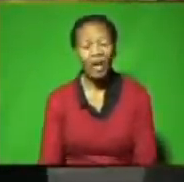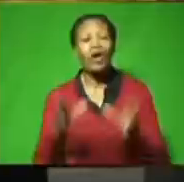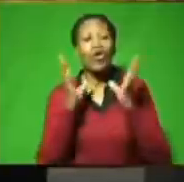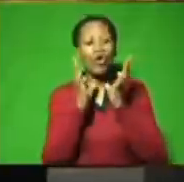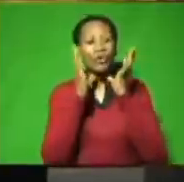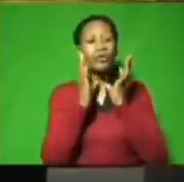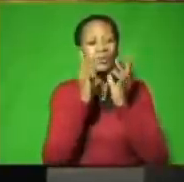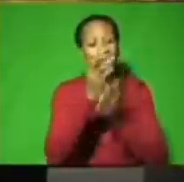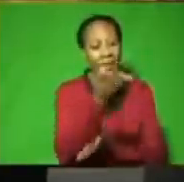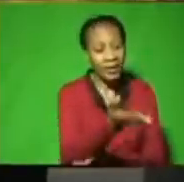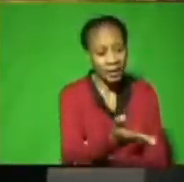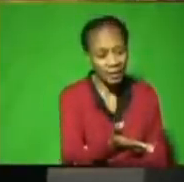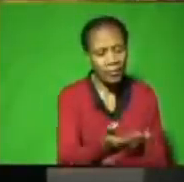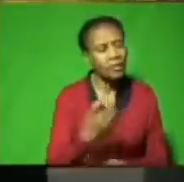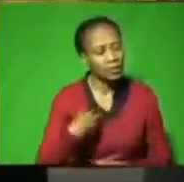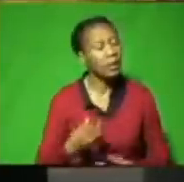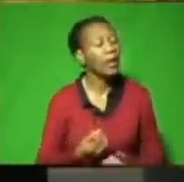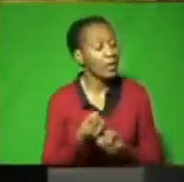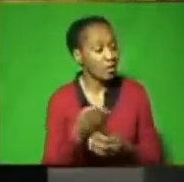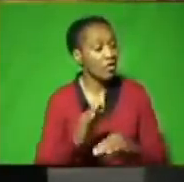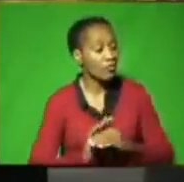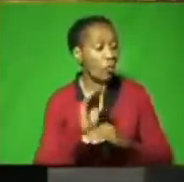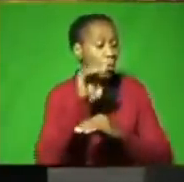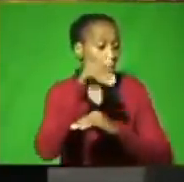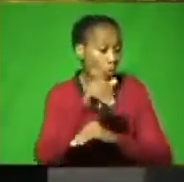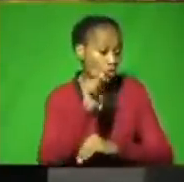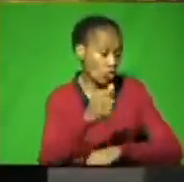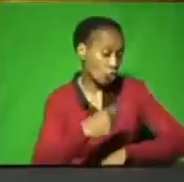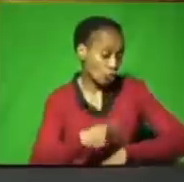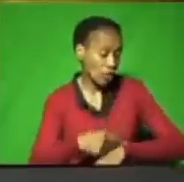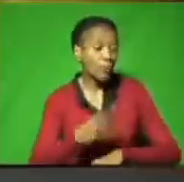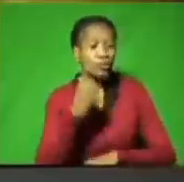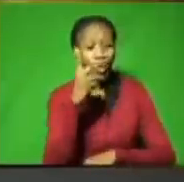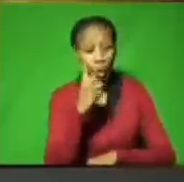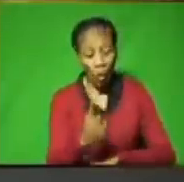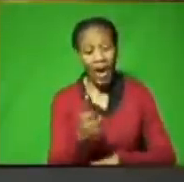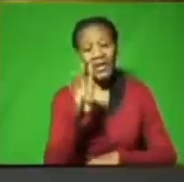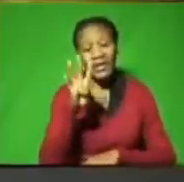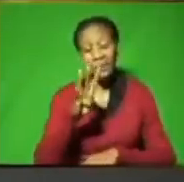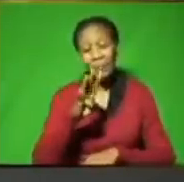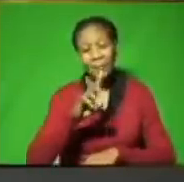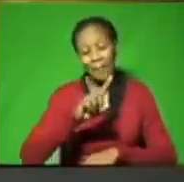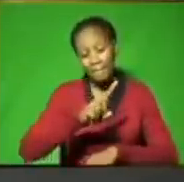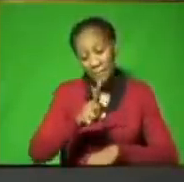Malema, I did allow you to go over your time, so the 1 minute 40 seconds